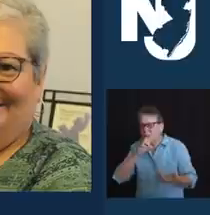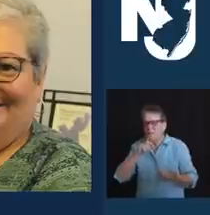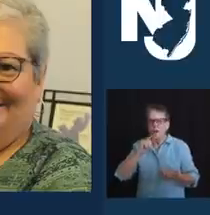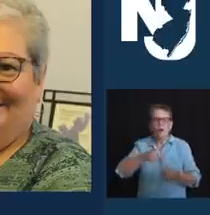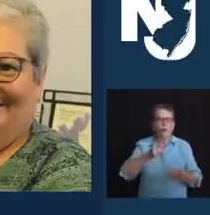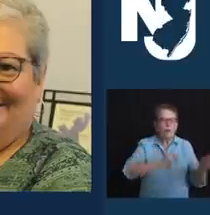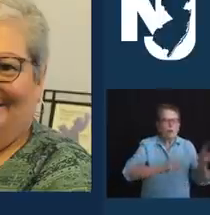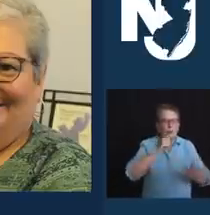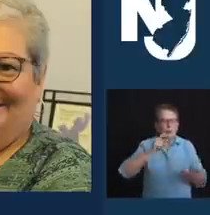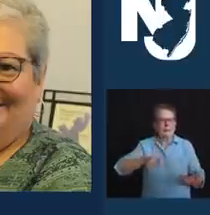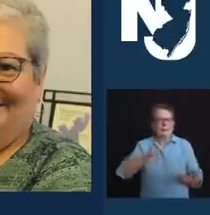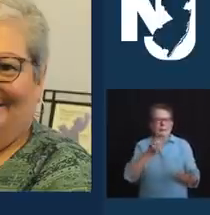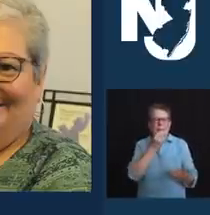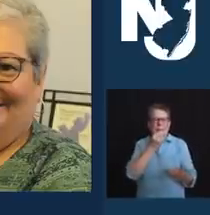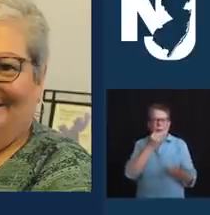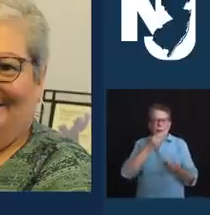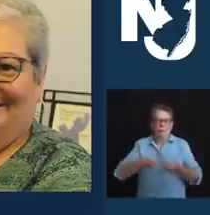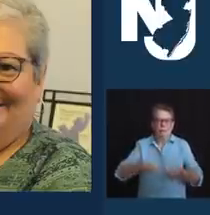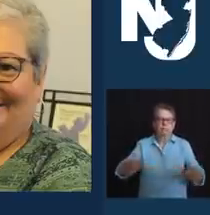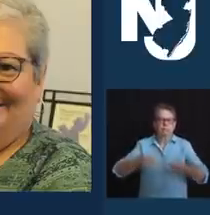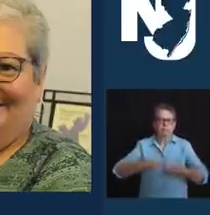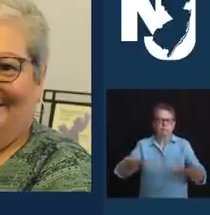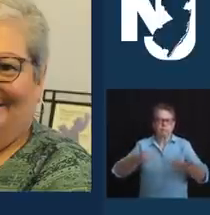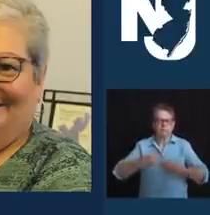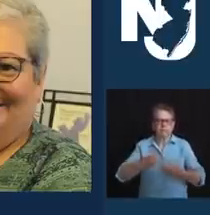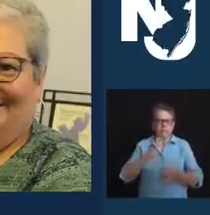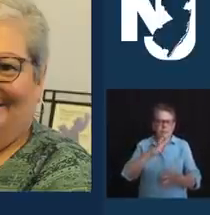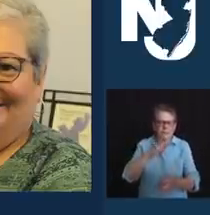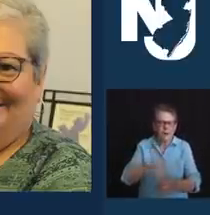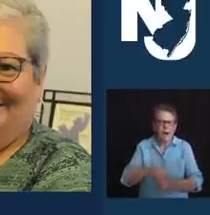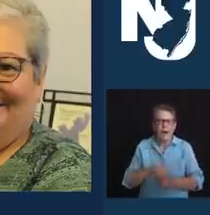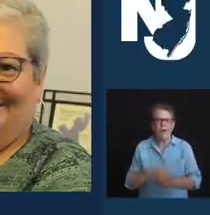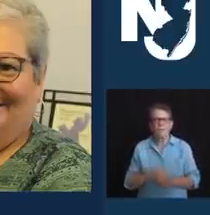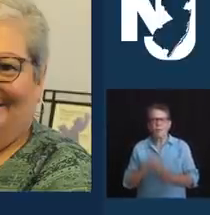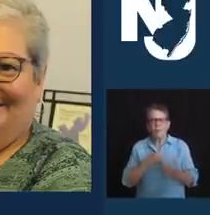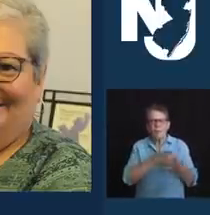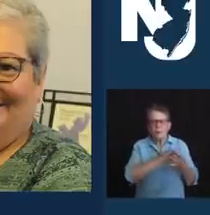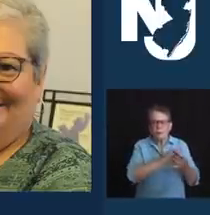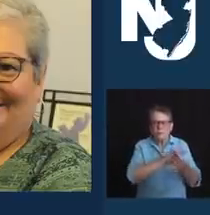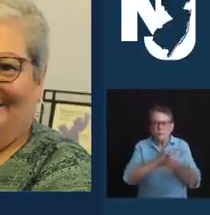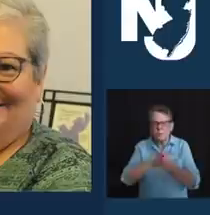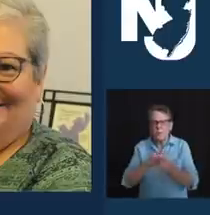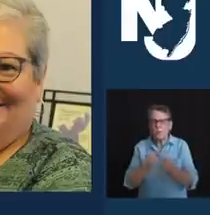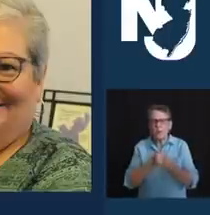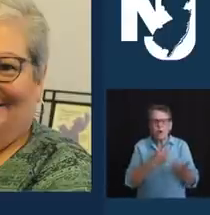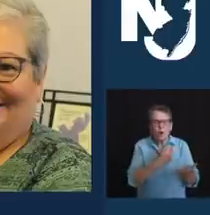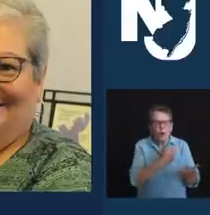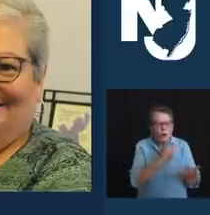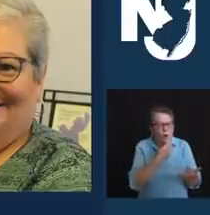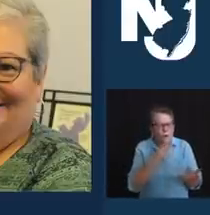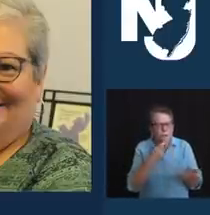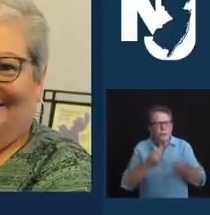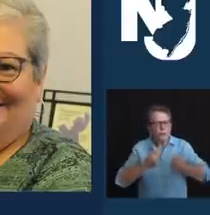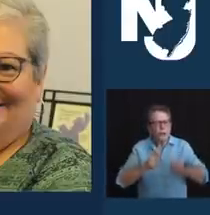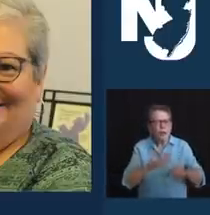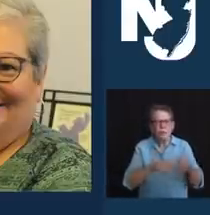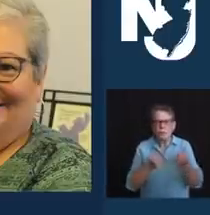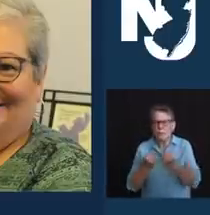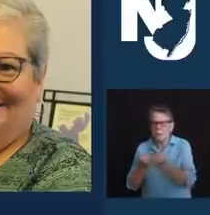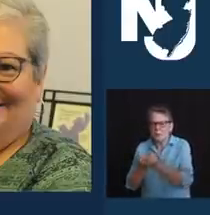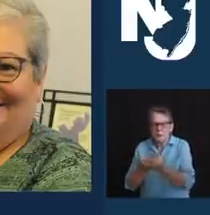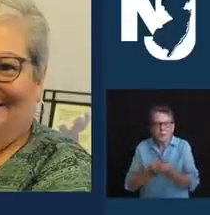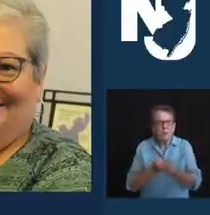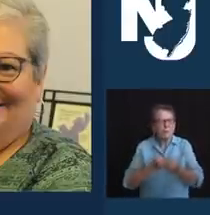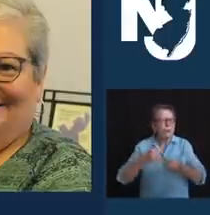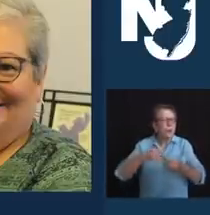unprecedented demand, putting funds donated by the community to work for the community. But thanks to the New Jersey Economic